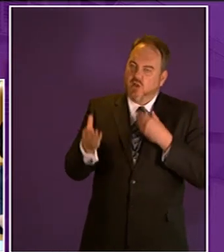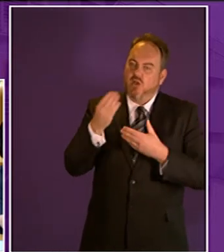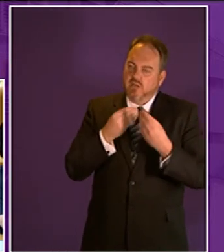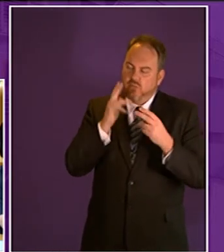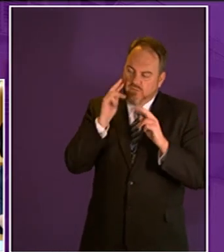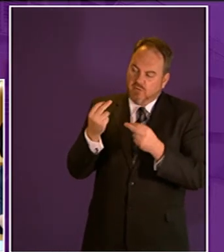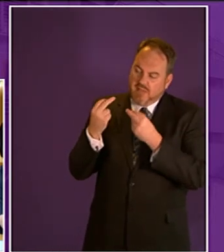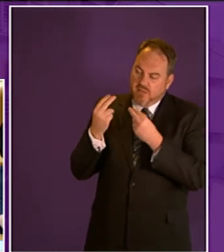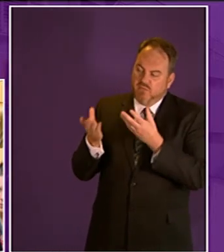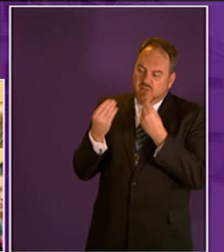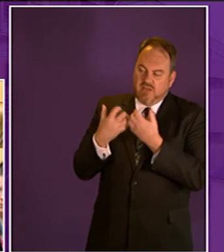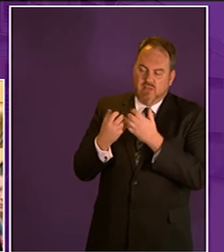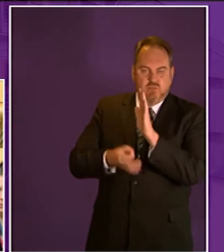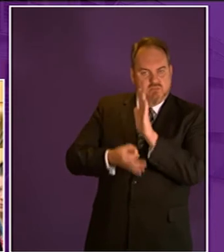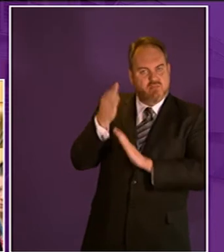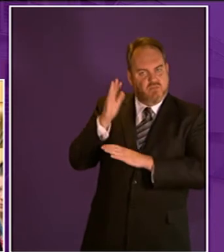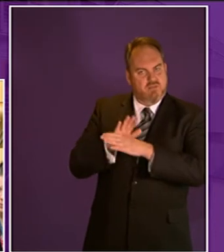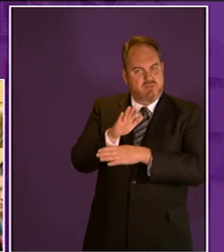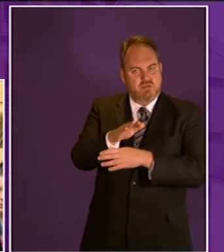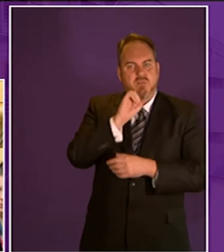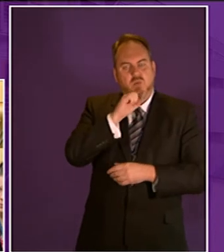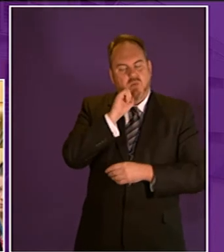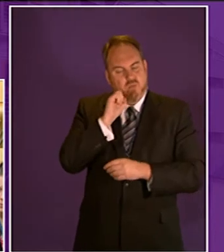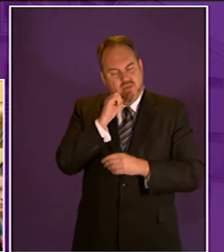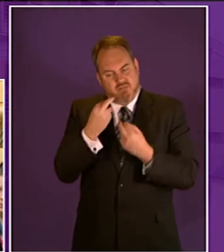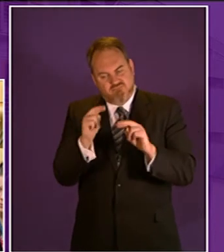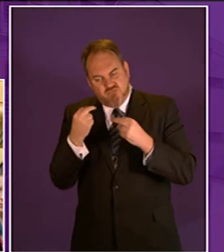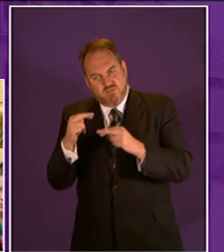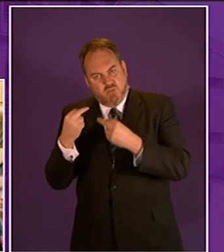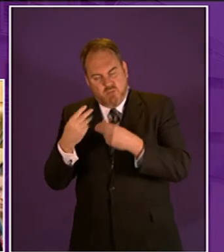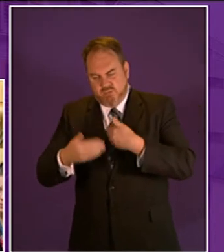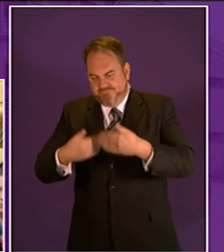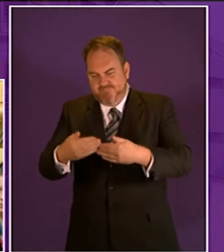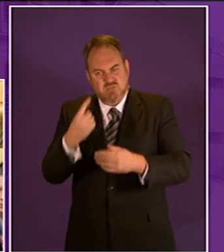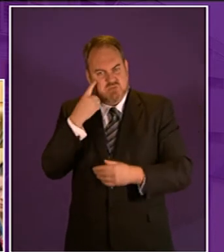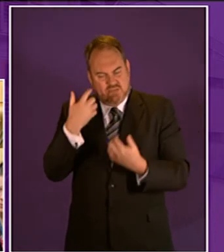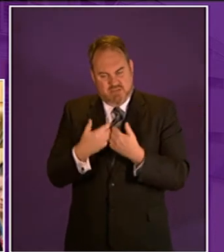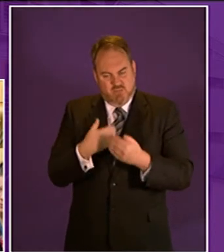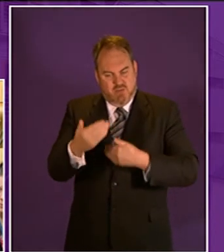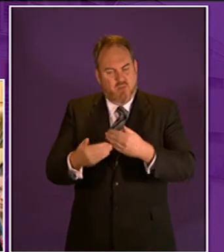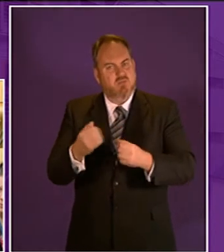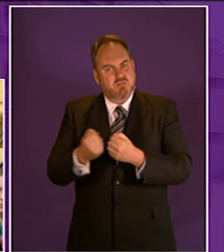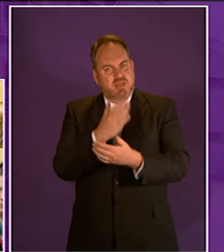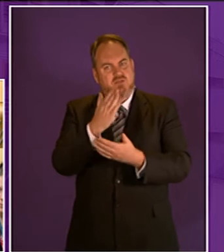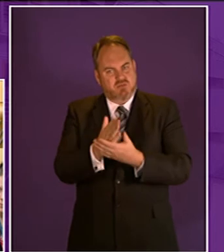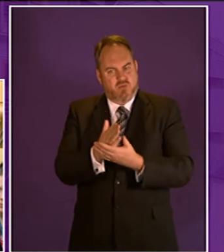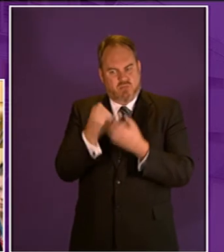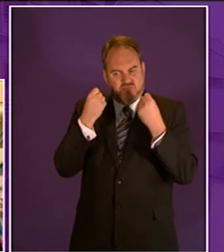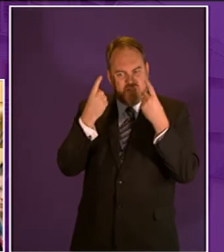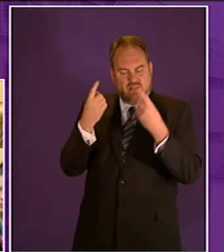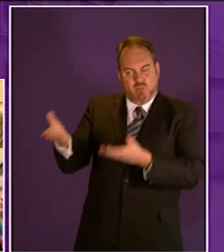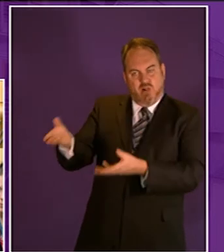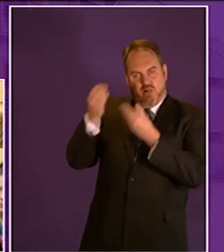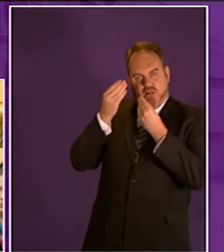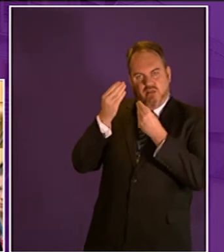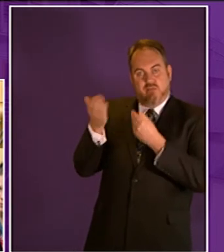in terms of the review of what has happened and what needs to happen in the light of this attack, of course,